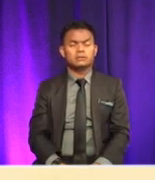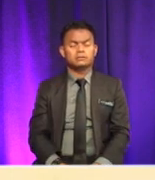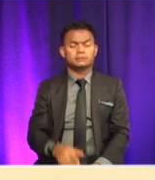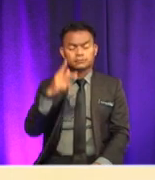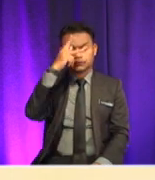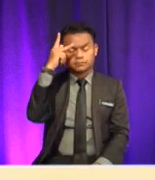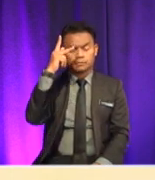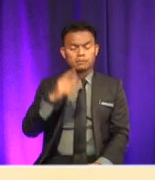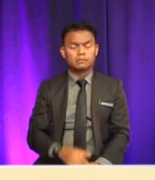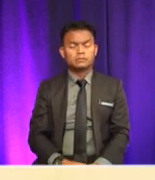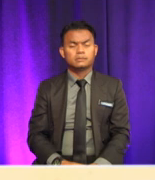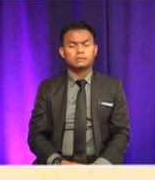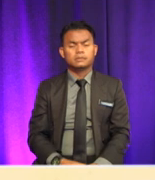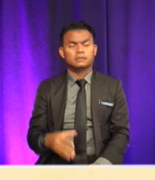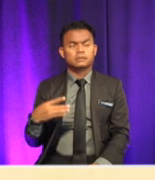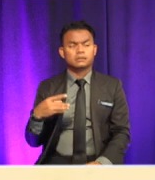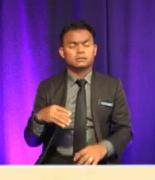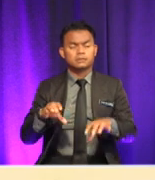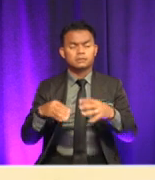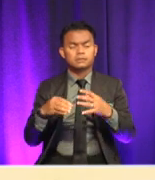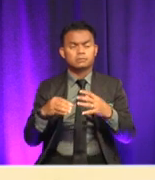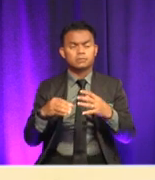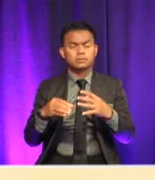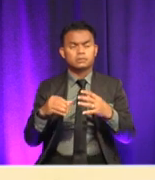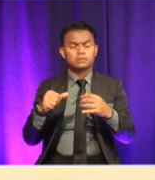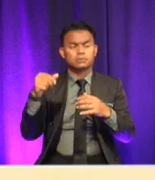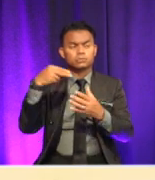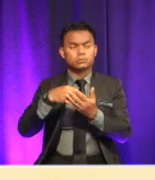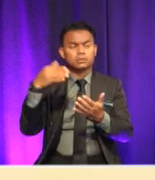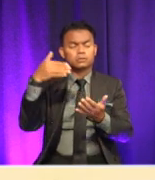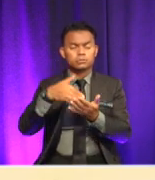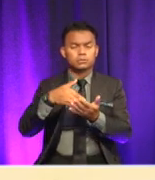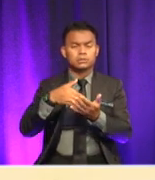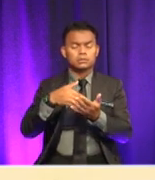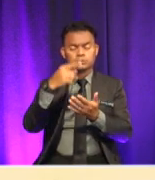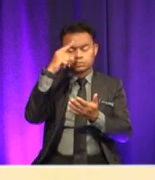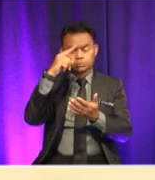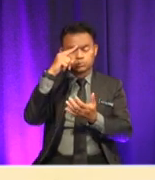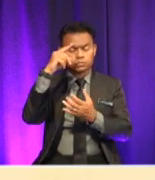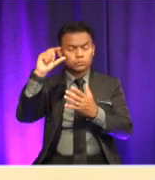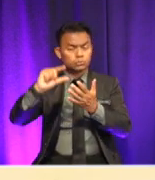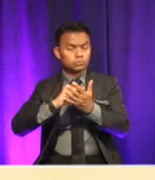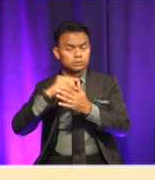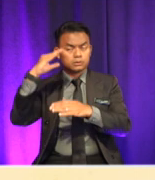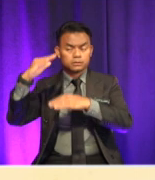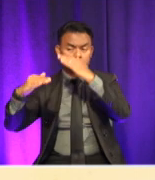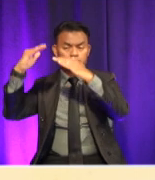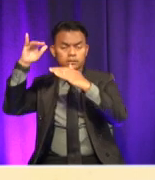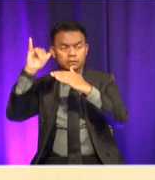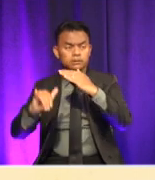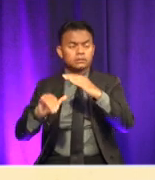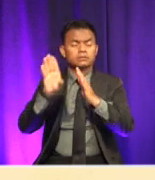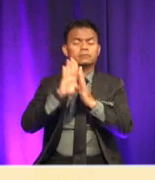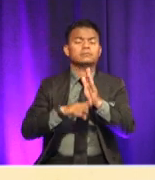would smartly and cruelly bombard her again and again, using different tactics of gentleness and severity,